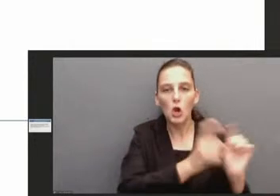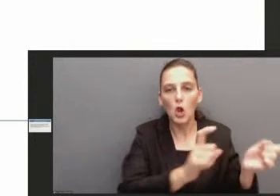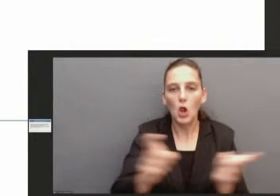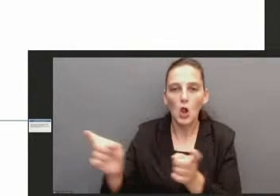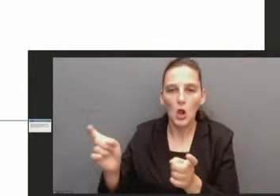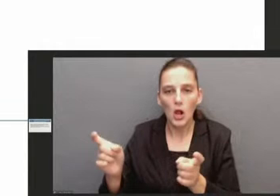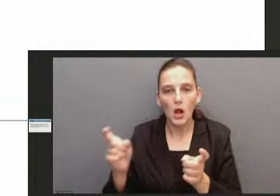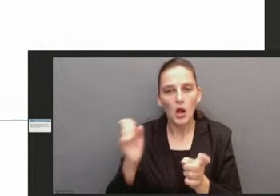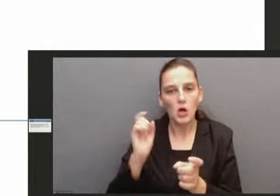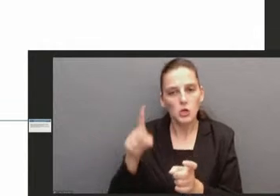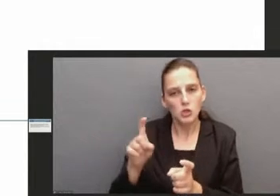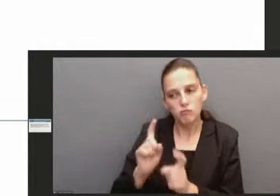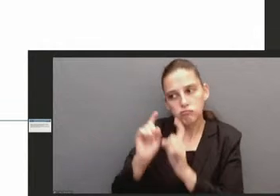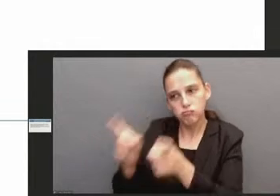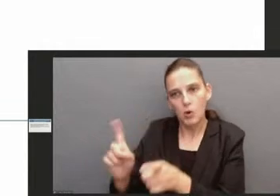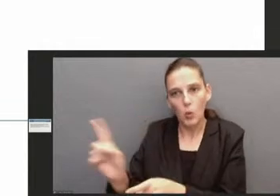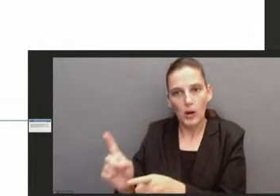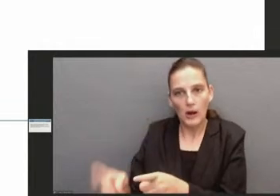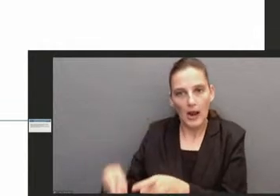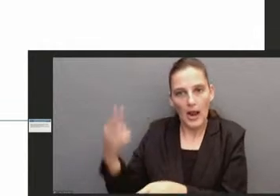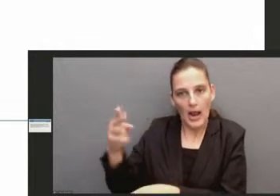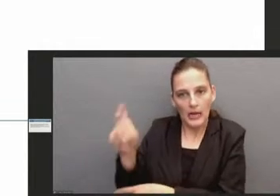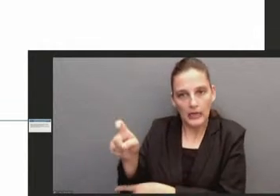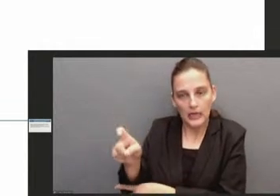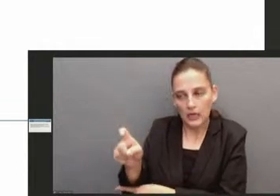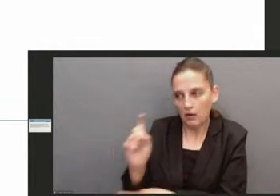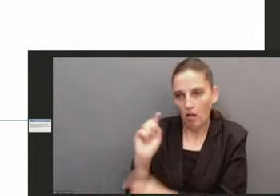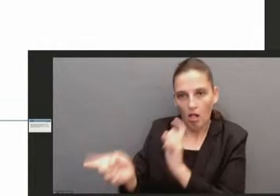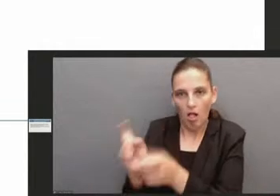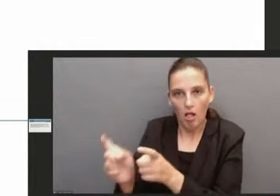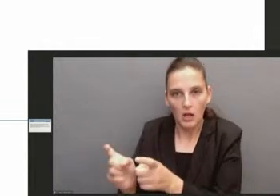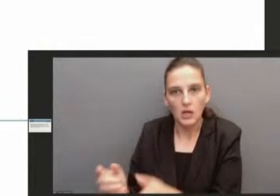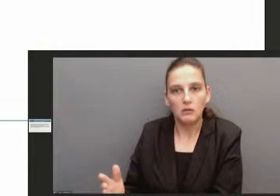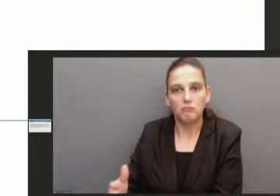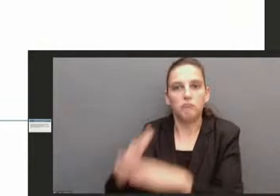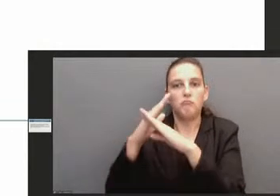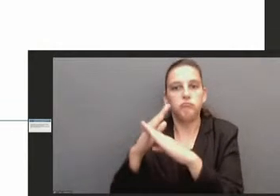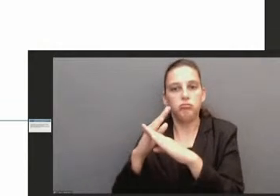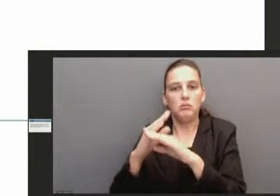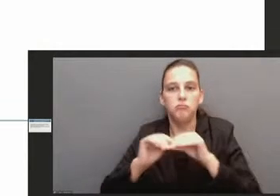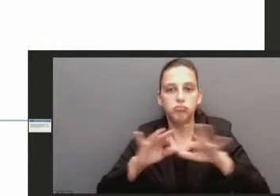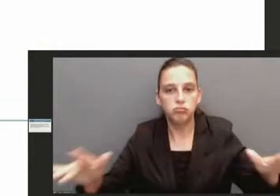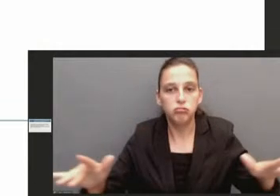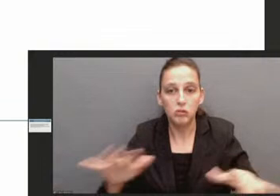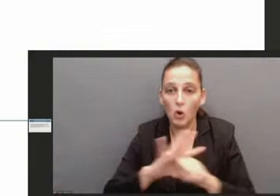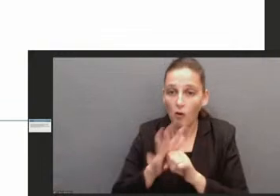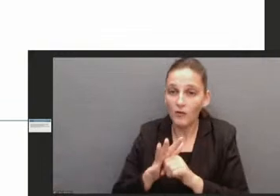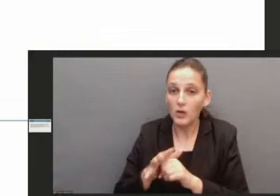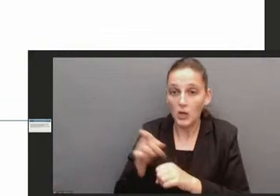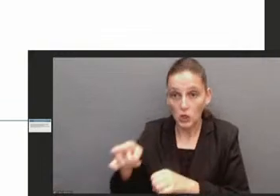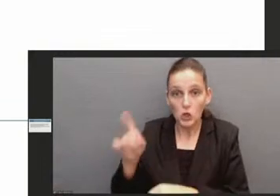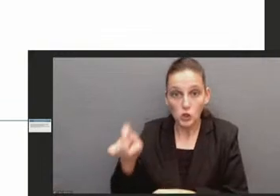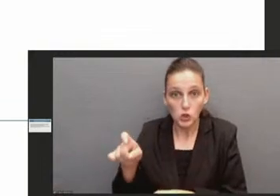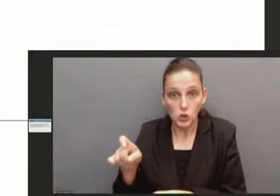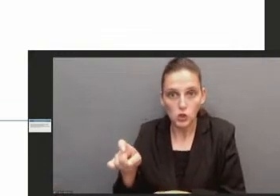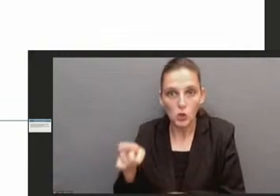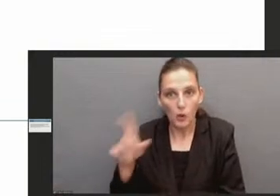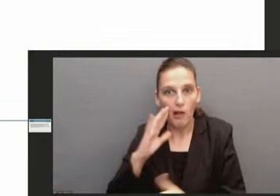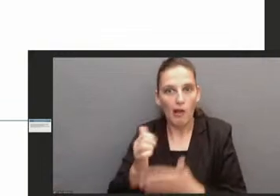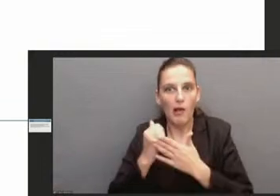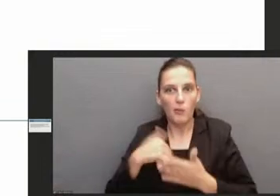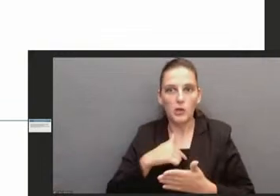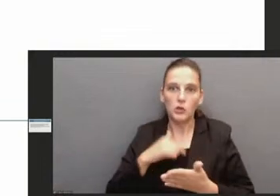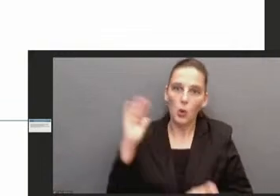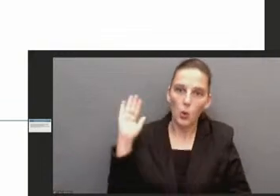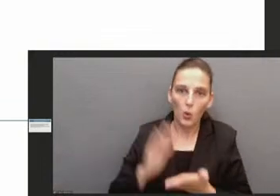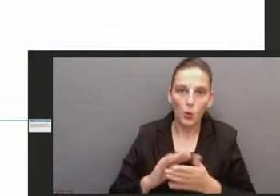need is to stop the spread of the disease. And this would have helped us quite a bit during the pandemic. Instead, it was apparent that many areas,